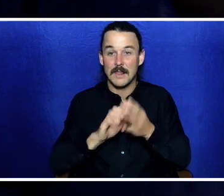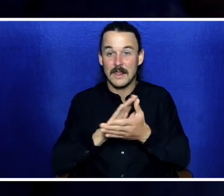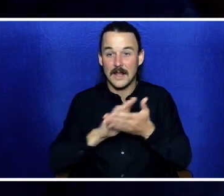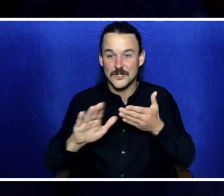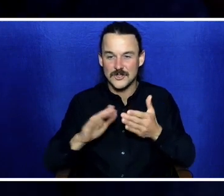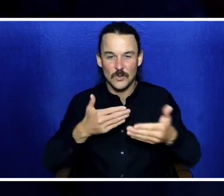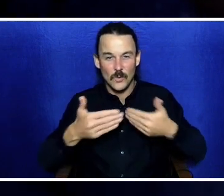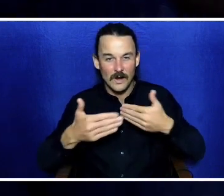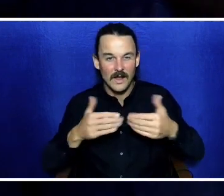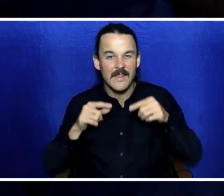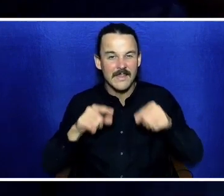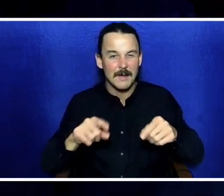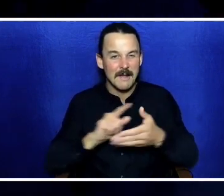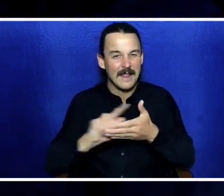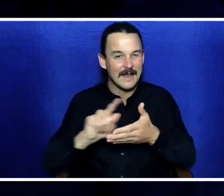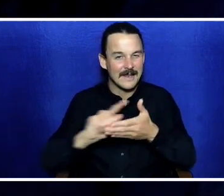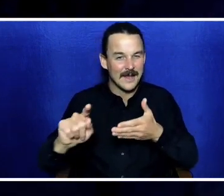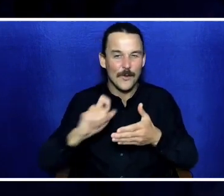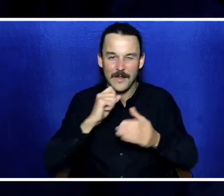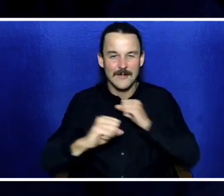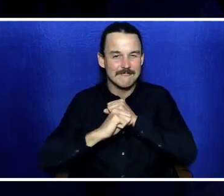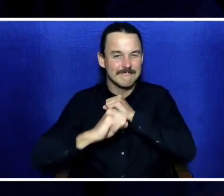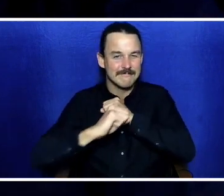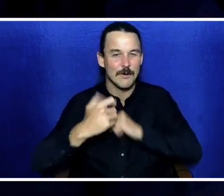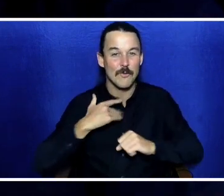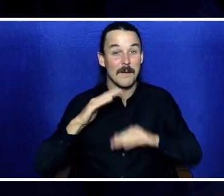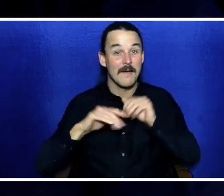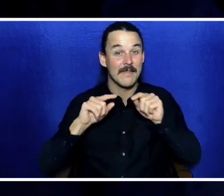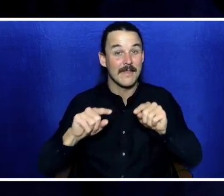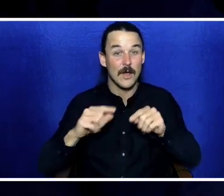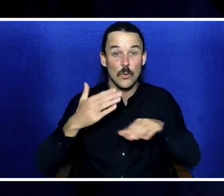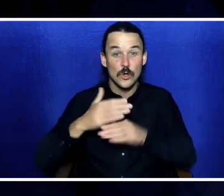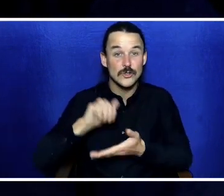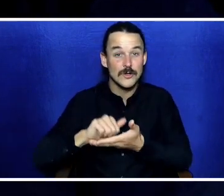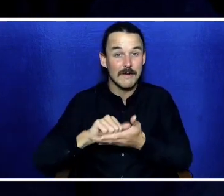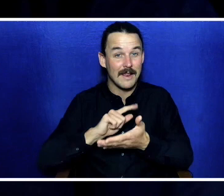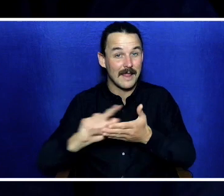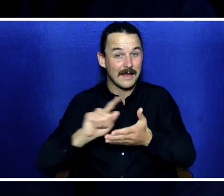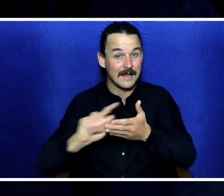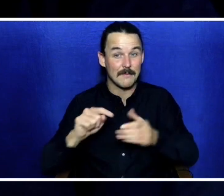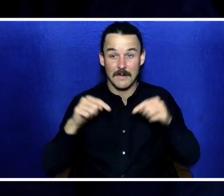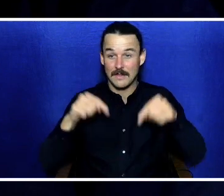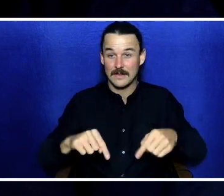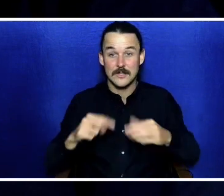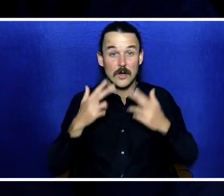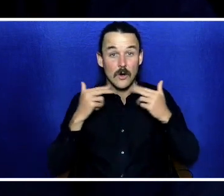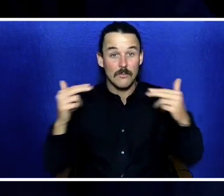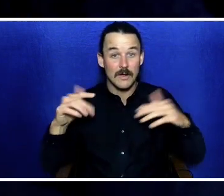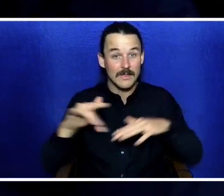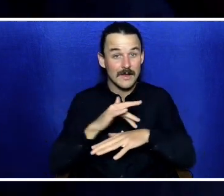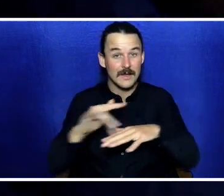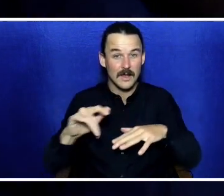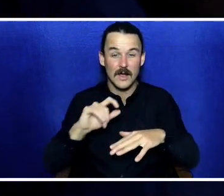later, fine print, but it will be an event of national significance and something of which we are very proud.